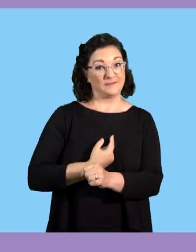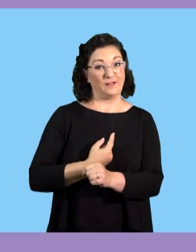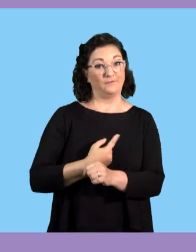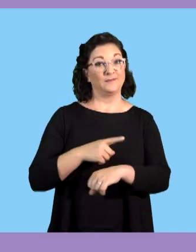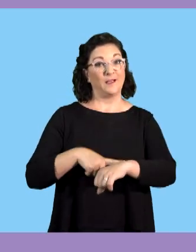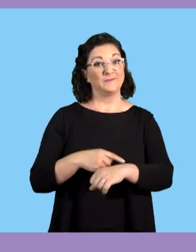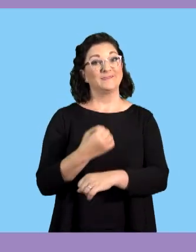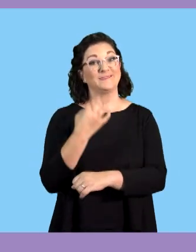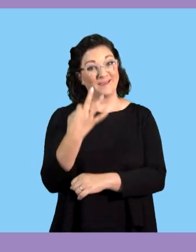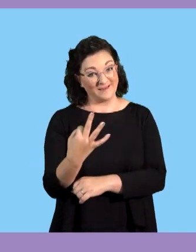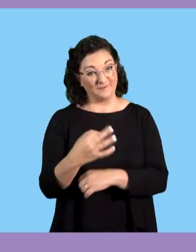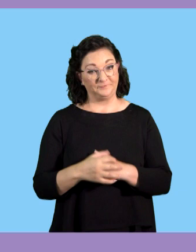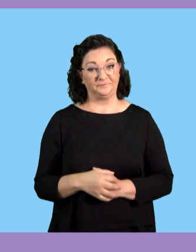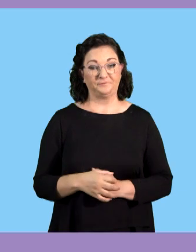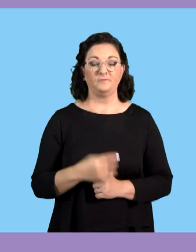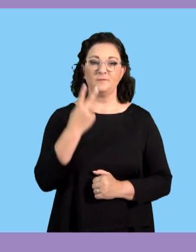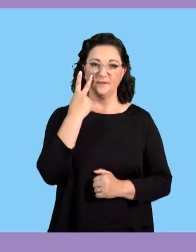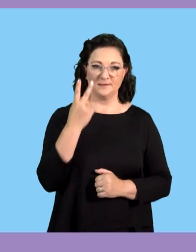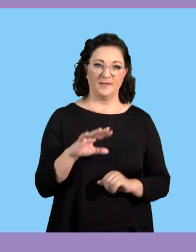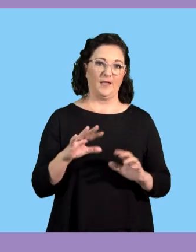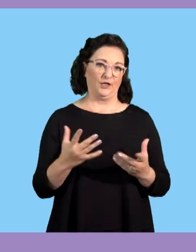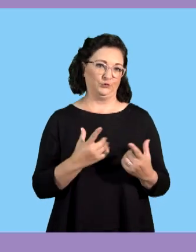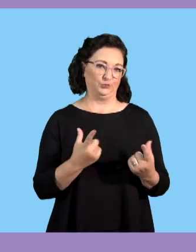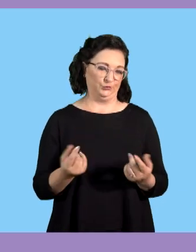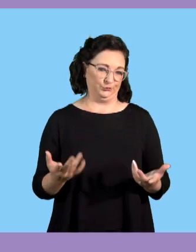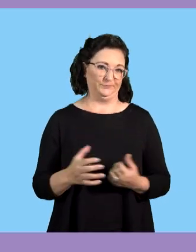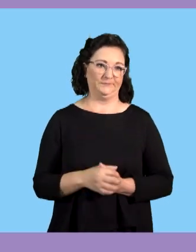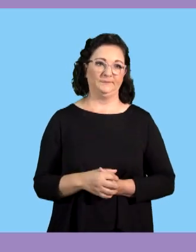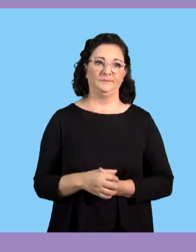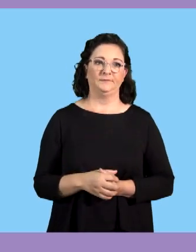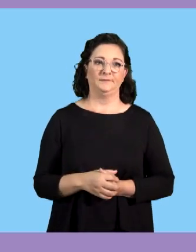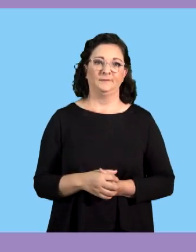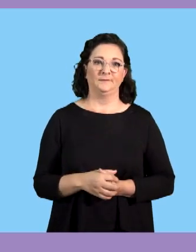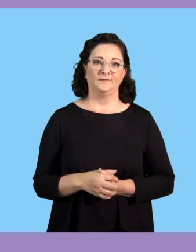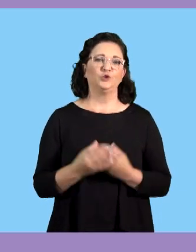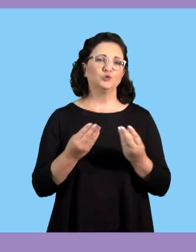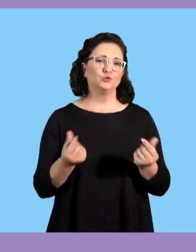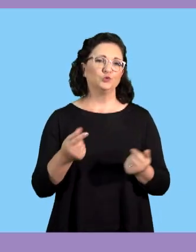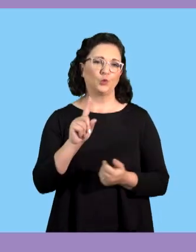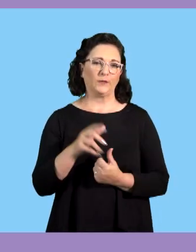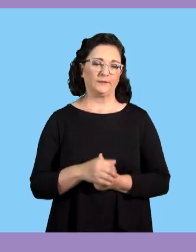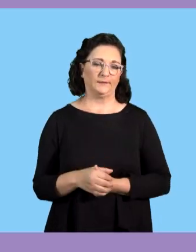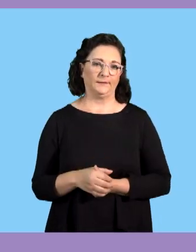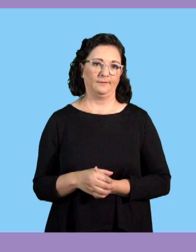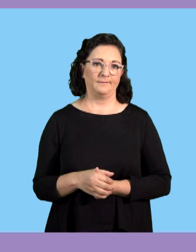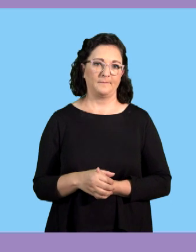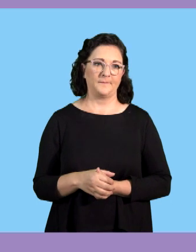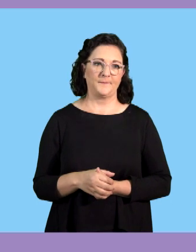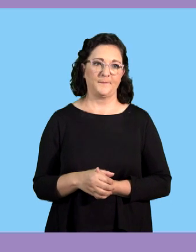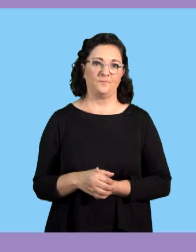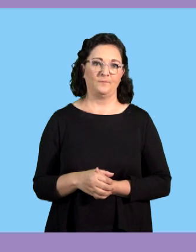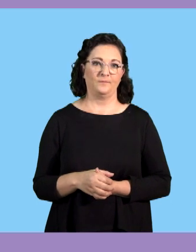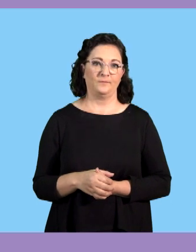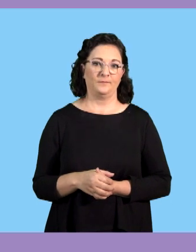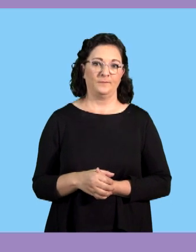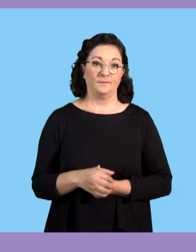itself 3 times. And let's check how this goes. Let's look at a solution. We're